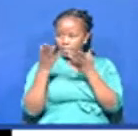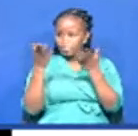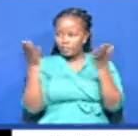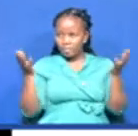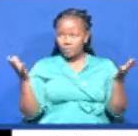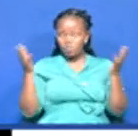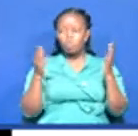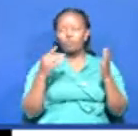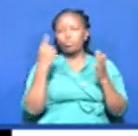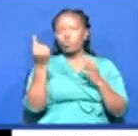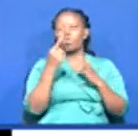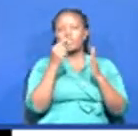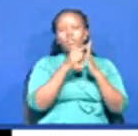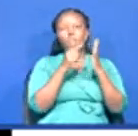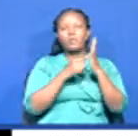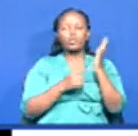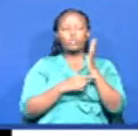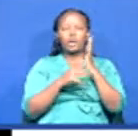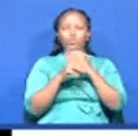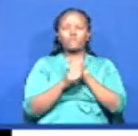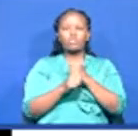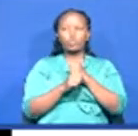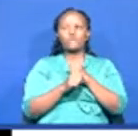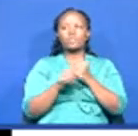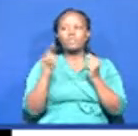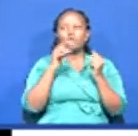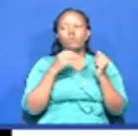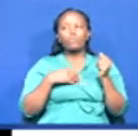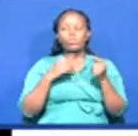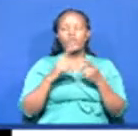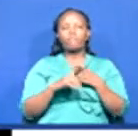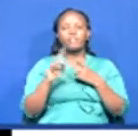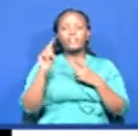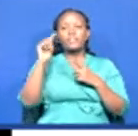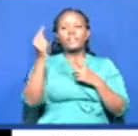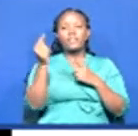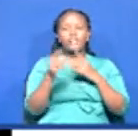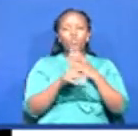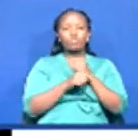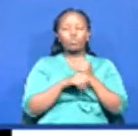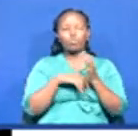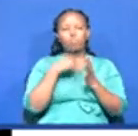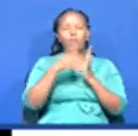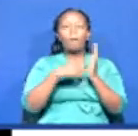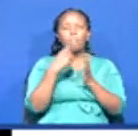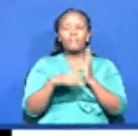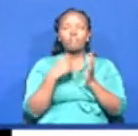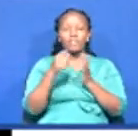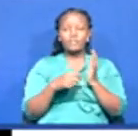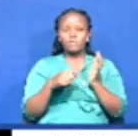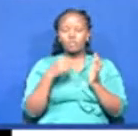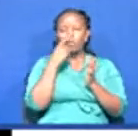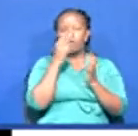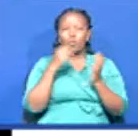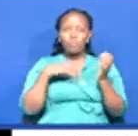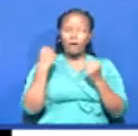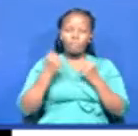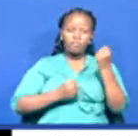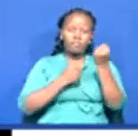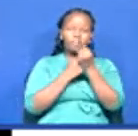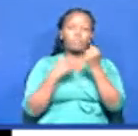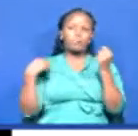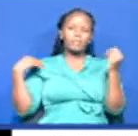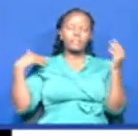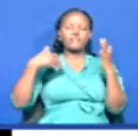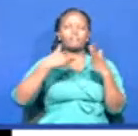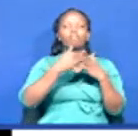the associations. We have Kenya Association of Manufacturers, who again have supported us all the way, not just